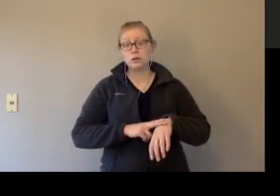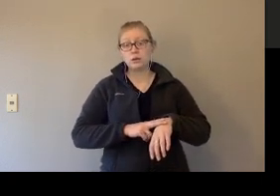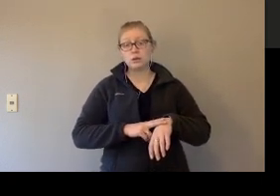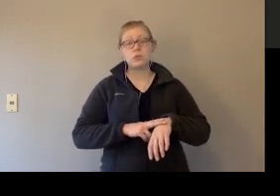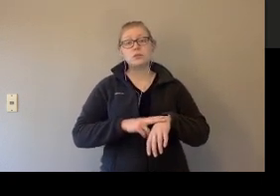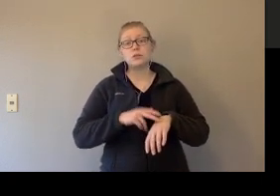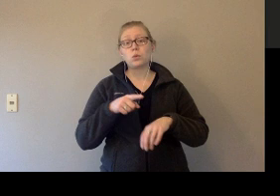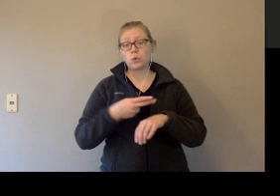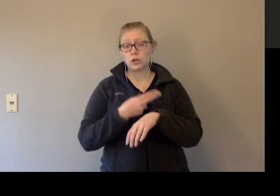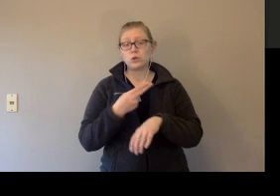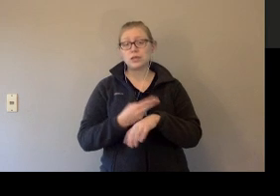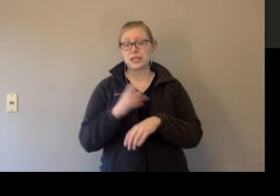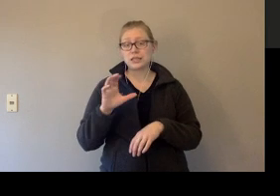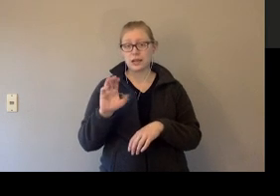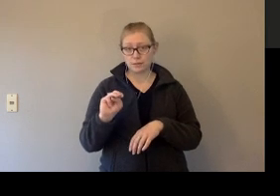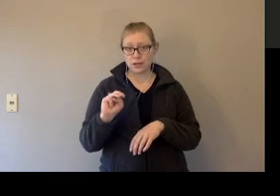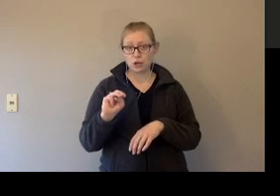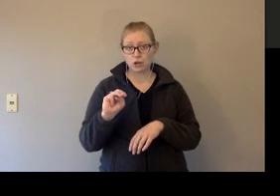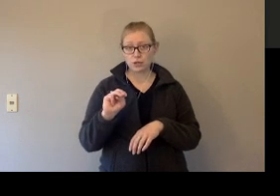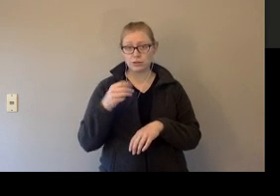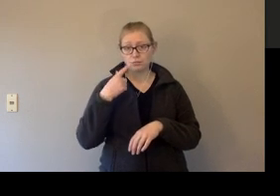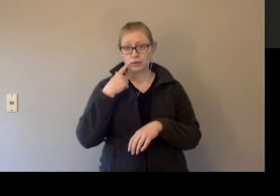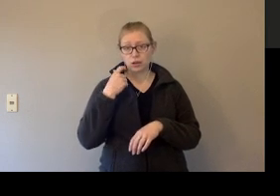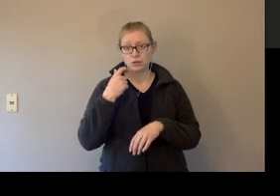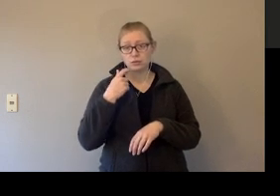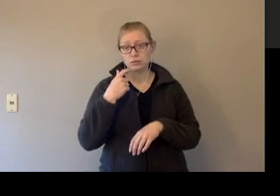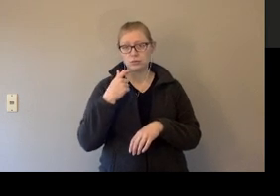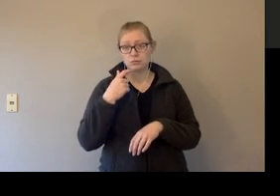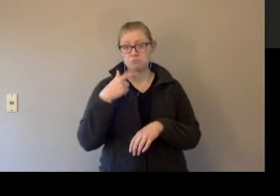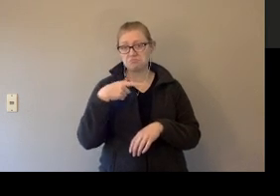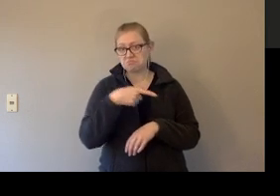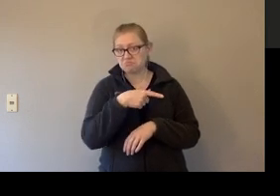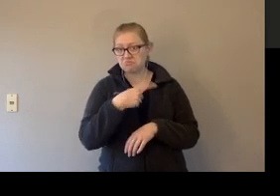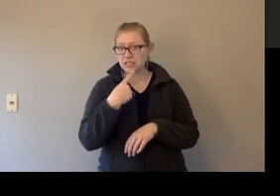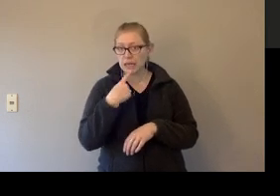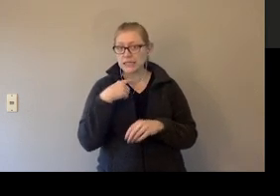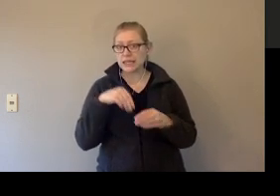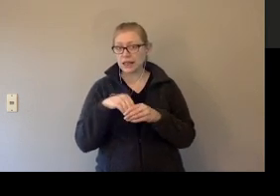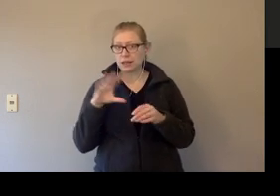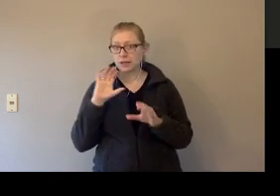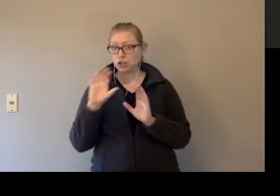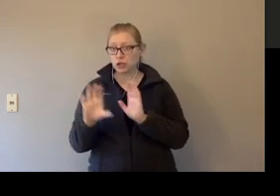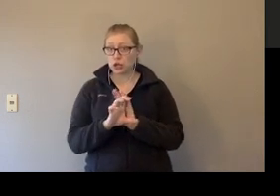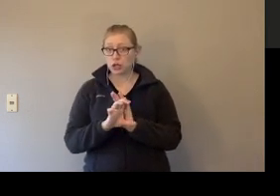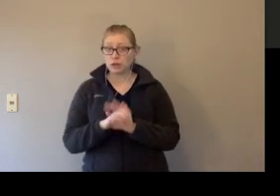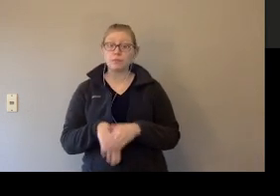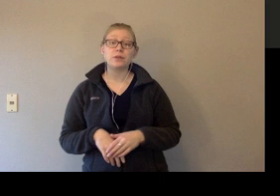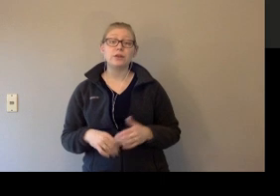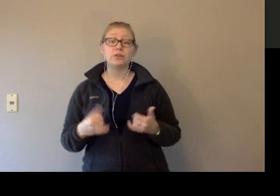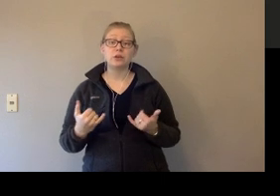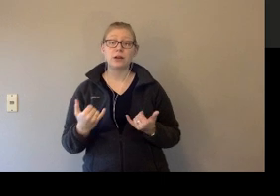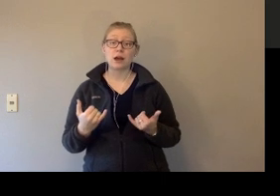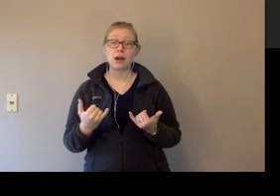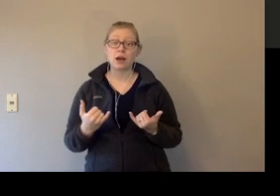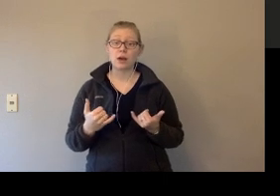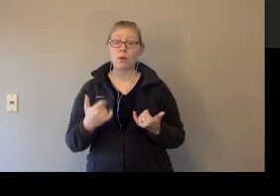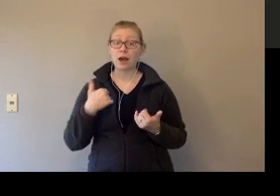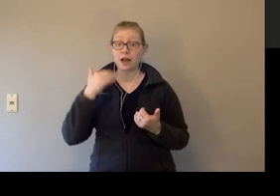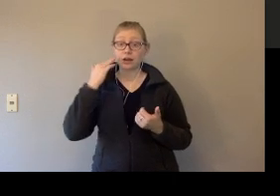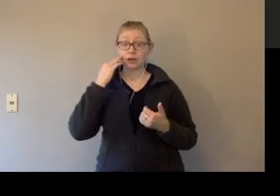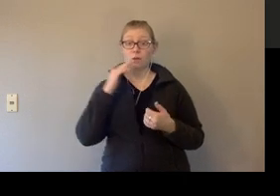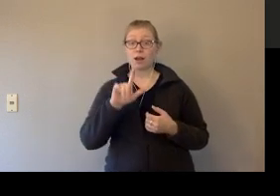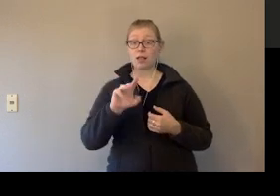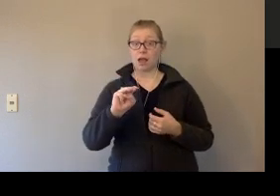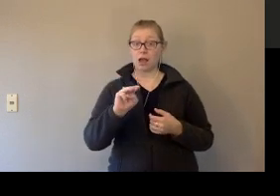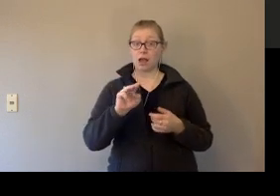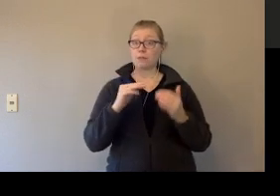centimeters on this because it's a picture. All right, so now I know that LM is 1.5 centimeters, so that's what I'm